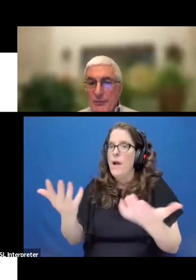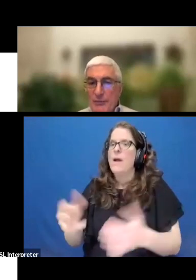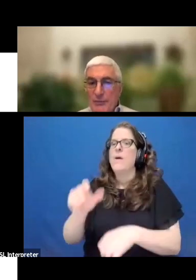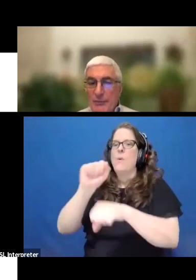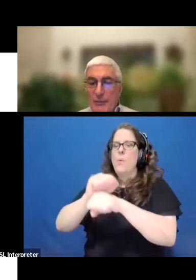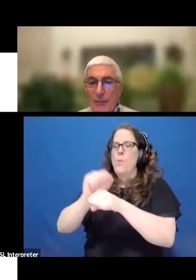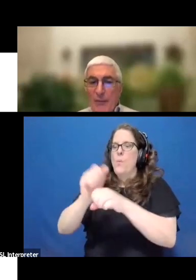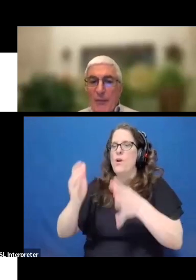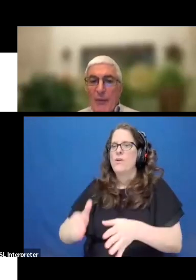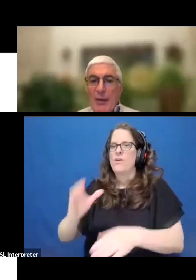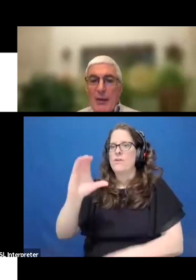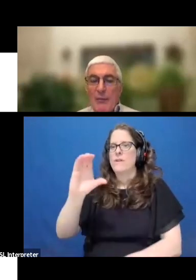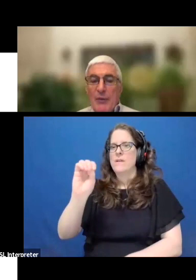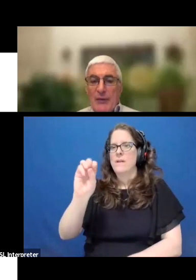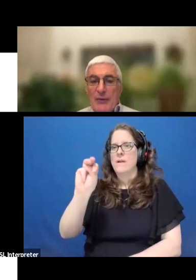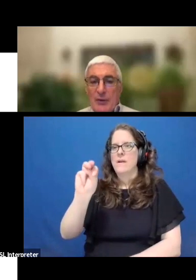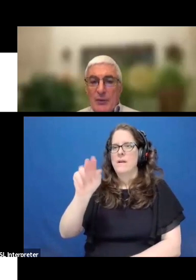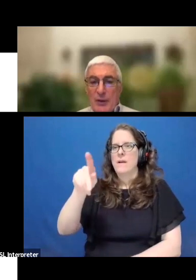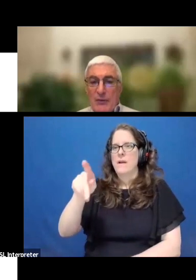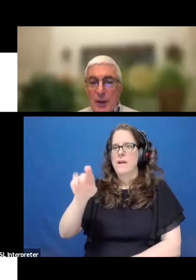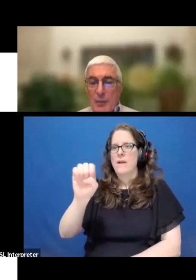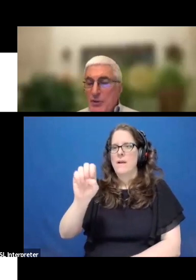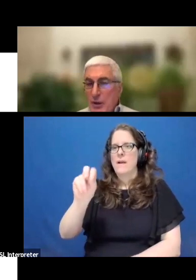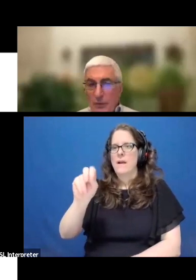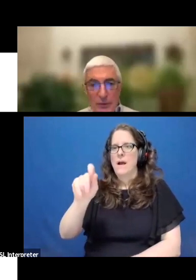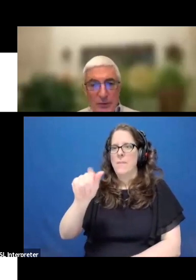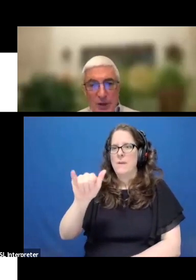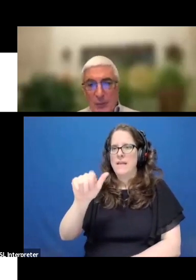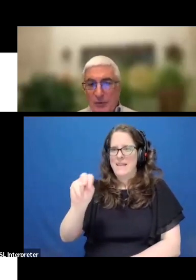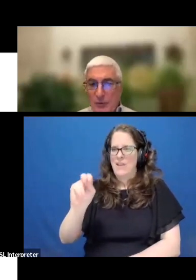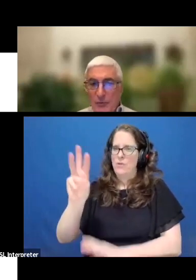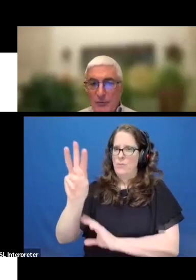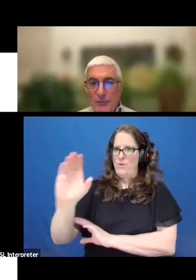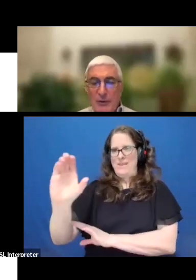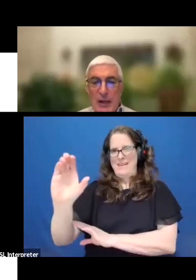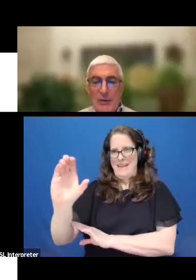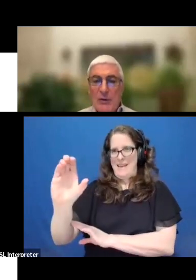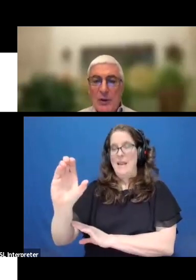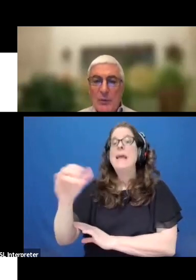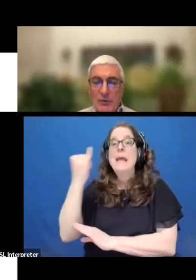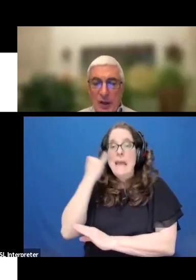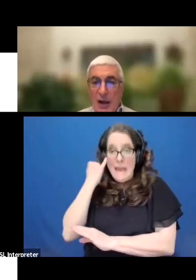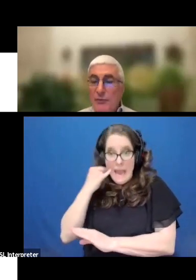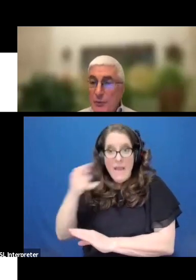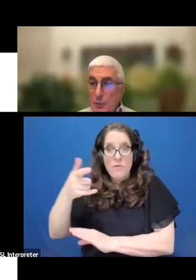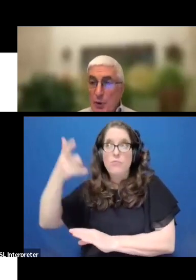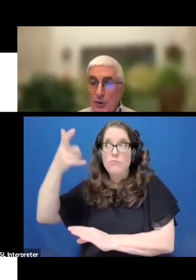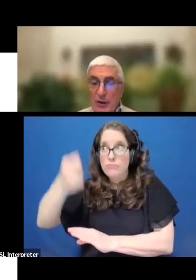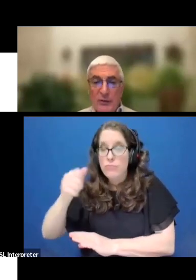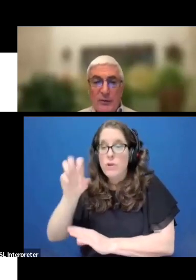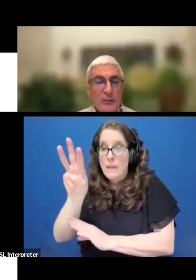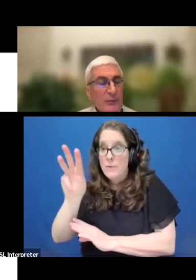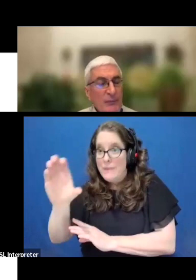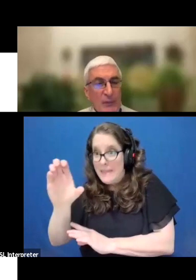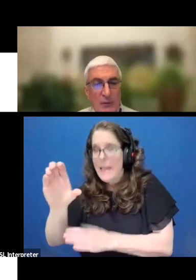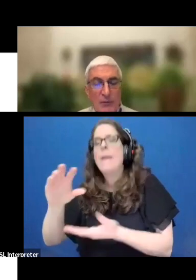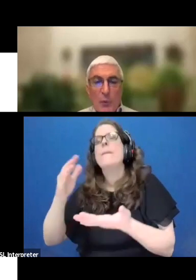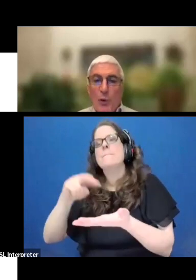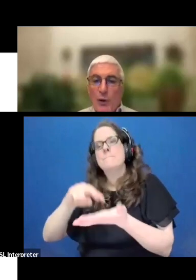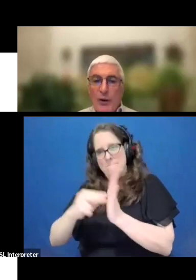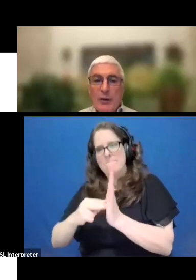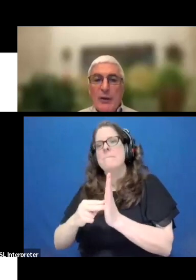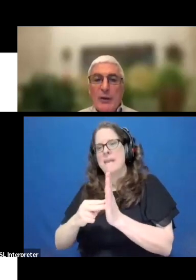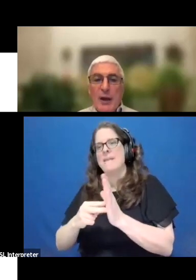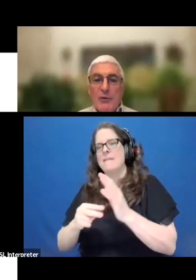compensation. But that's the only exception. Other types of income aside from earnings